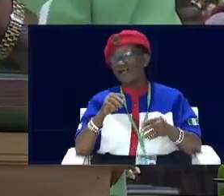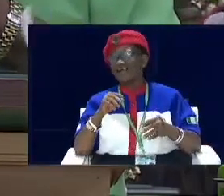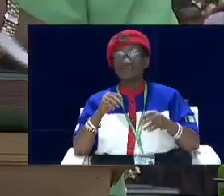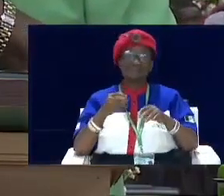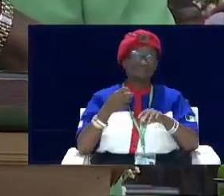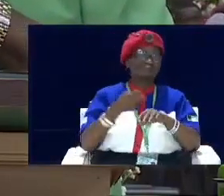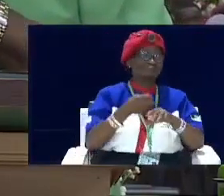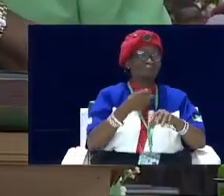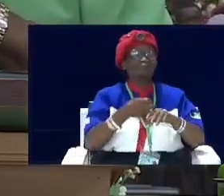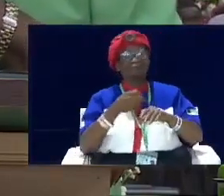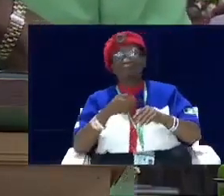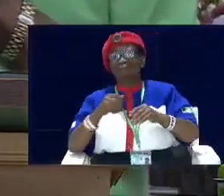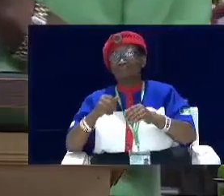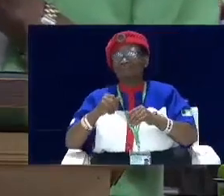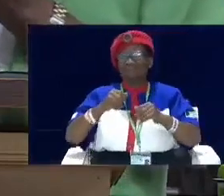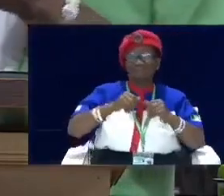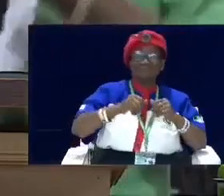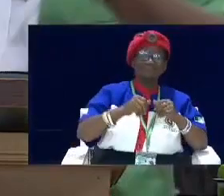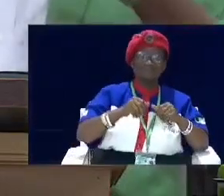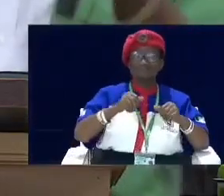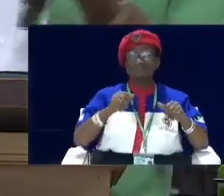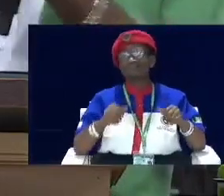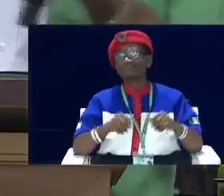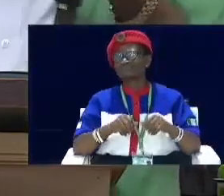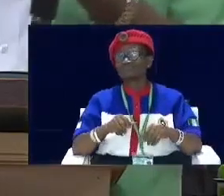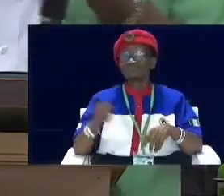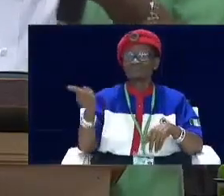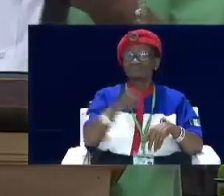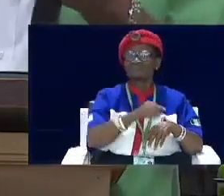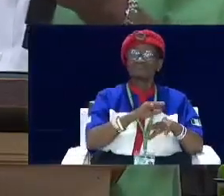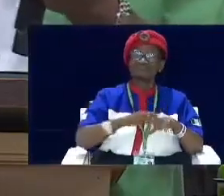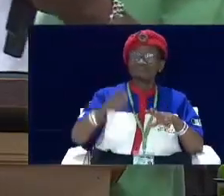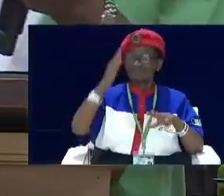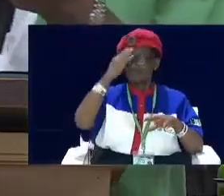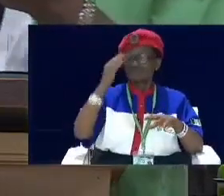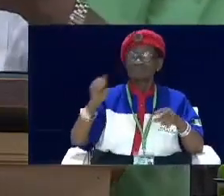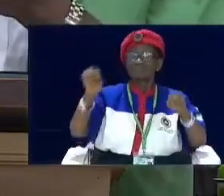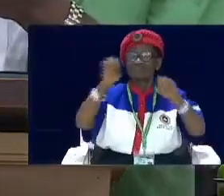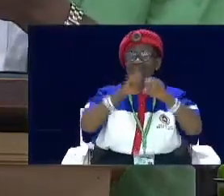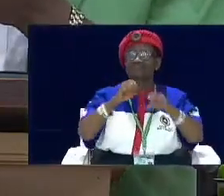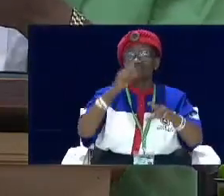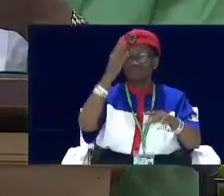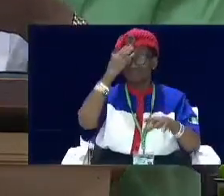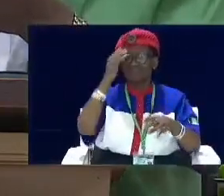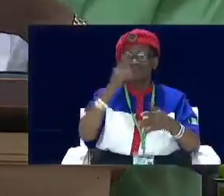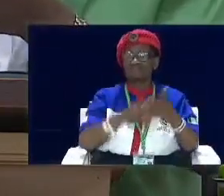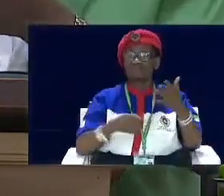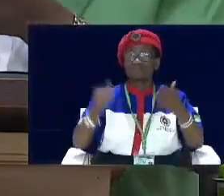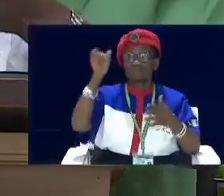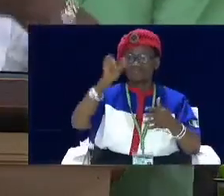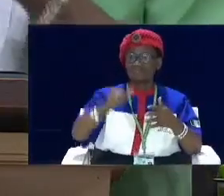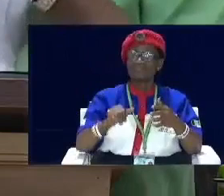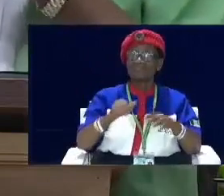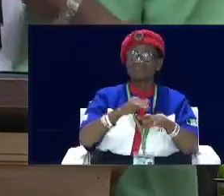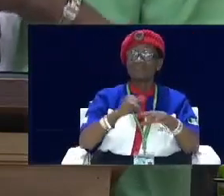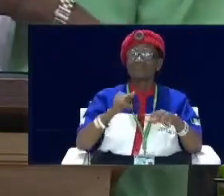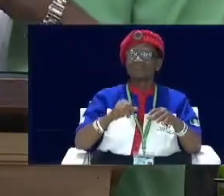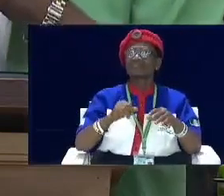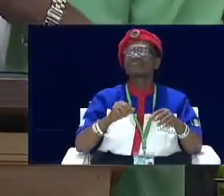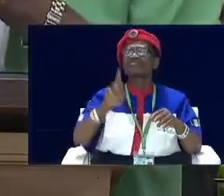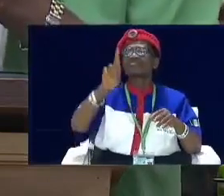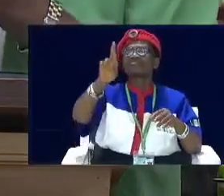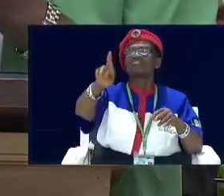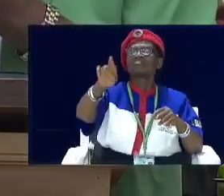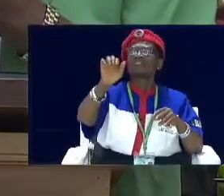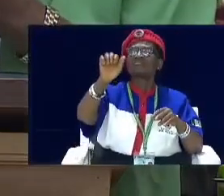ni wọ́n. I said, you don't even know what is called radicality. Ẹ ti ẹ̀ mọ tí wọ́n ń pè ní ìpátá gan. Ask